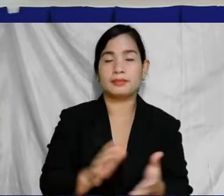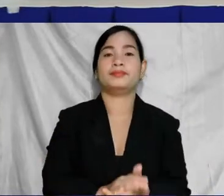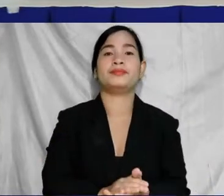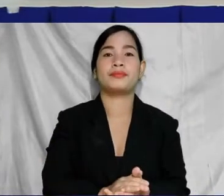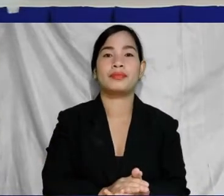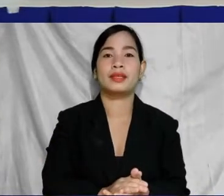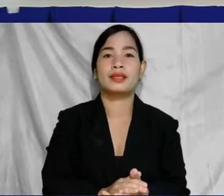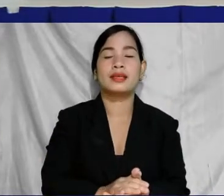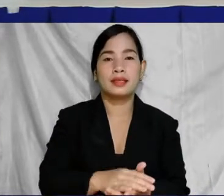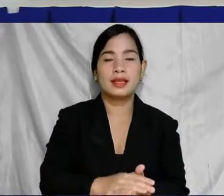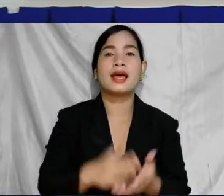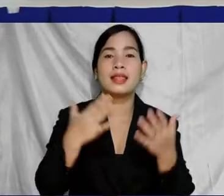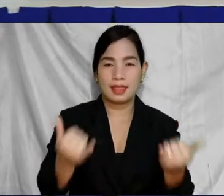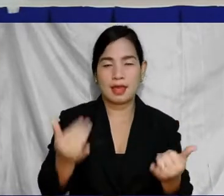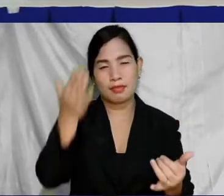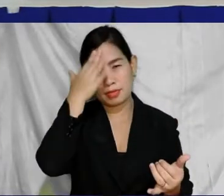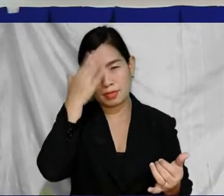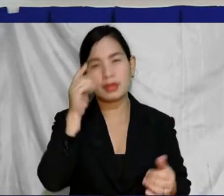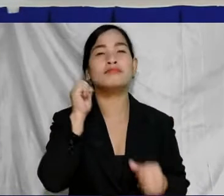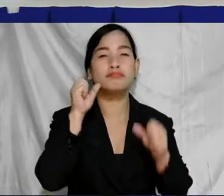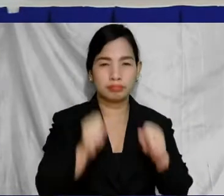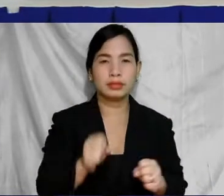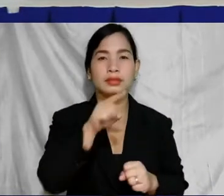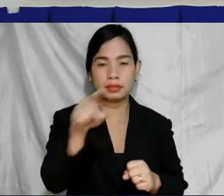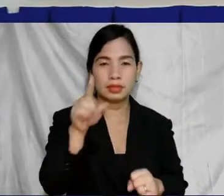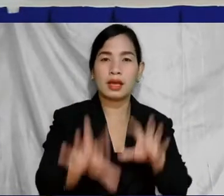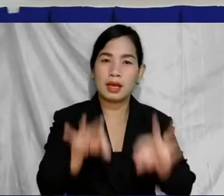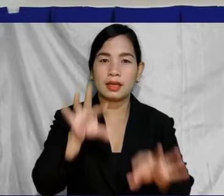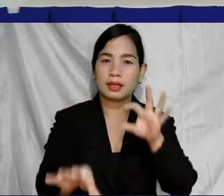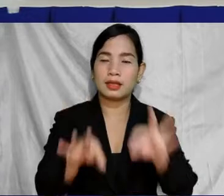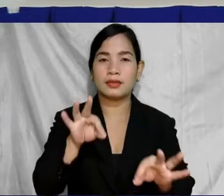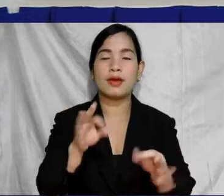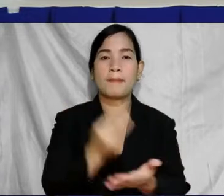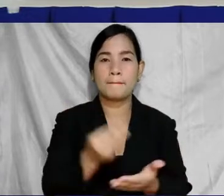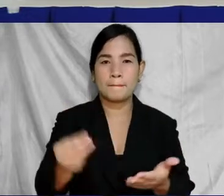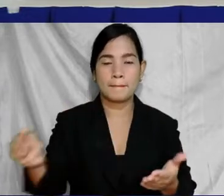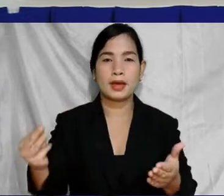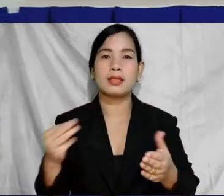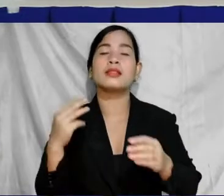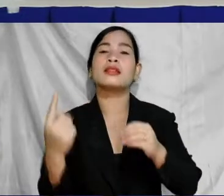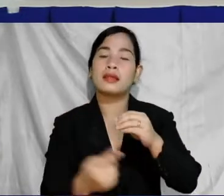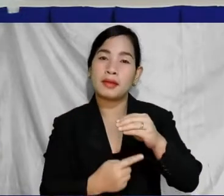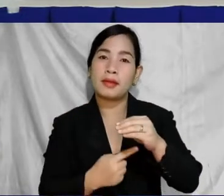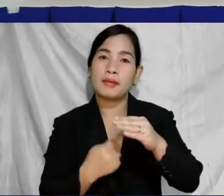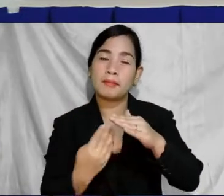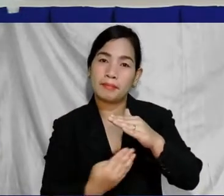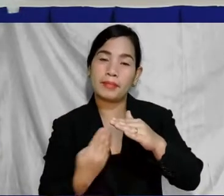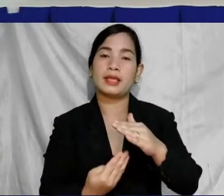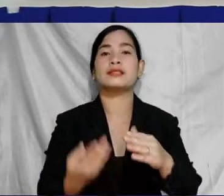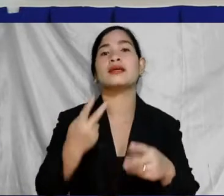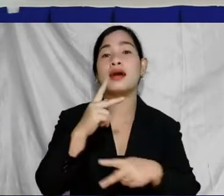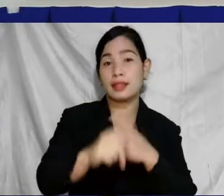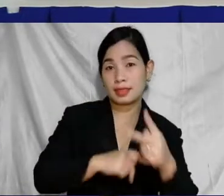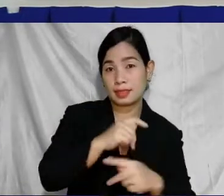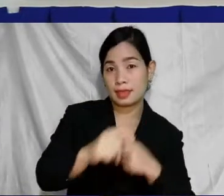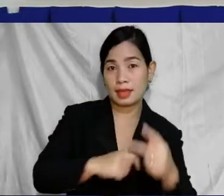mass. And with that, I can anticipate that you can classify matter according to their states. Can